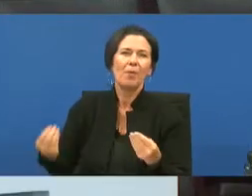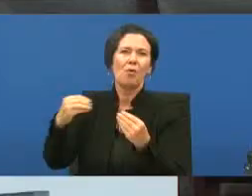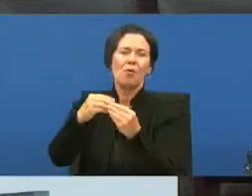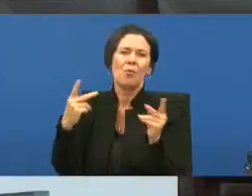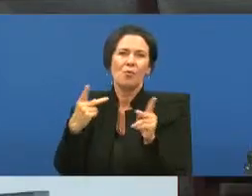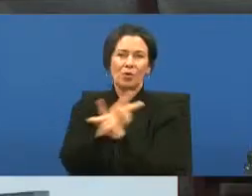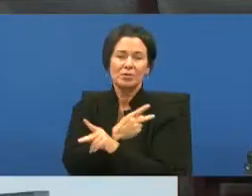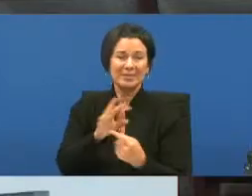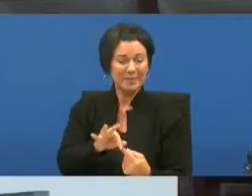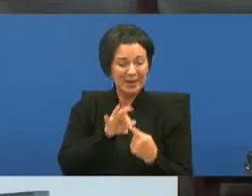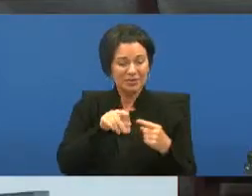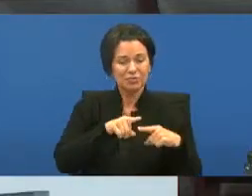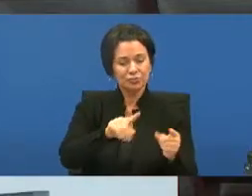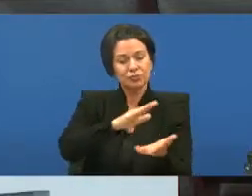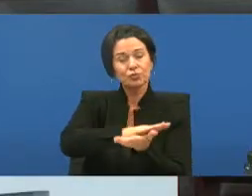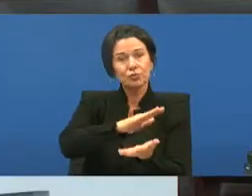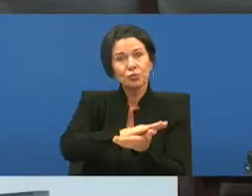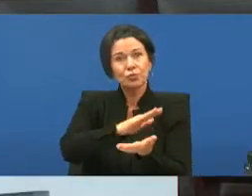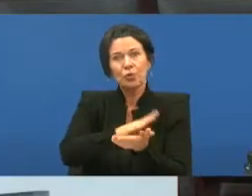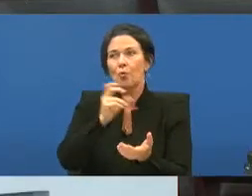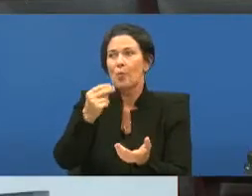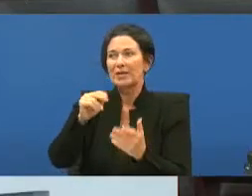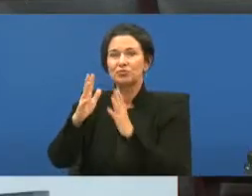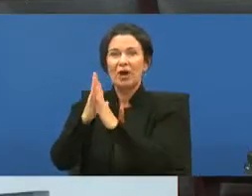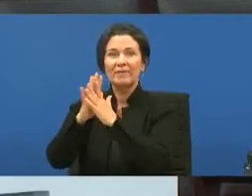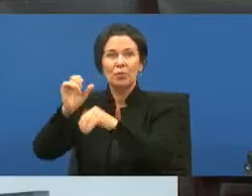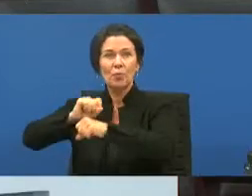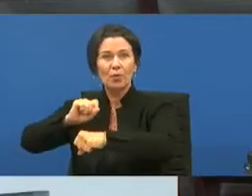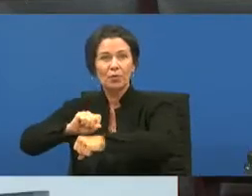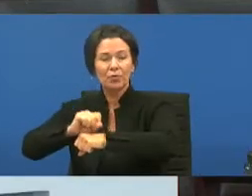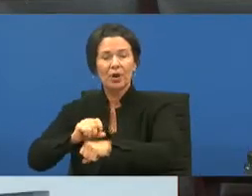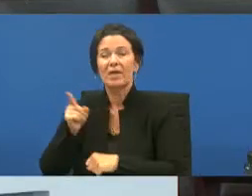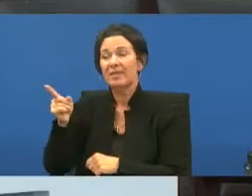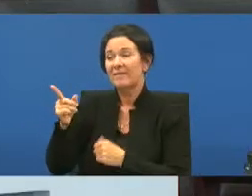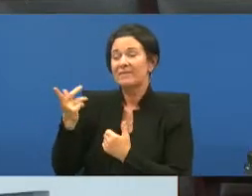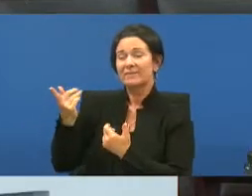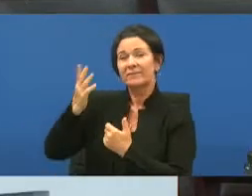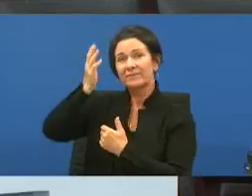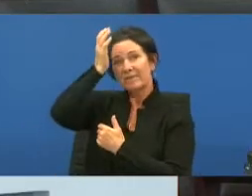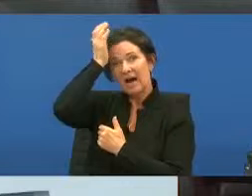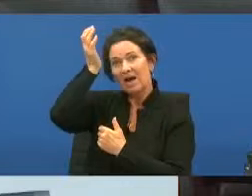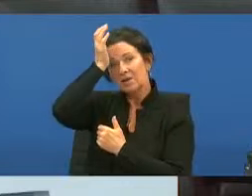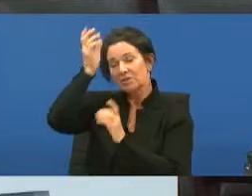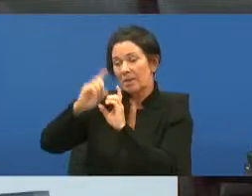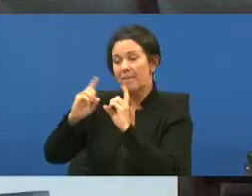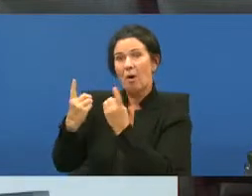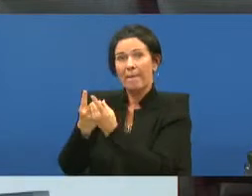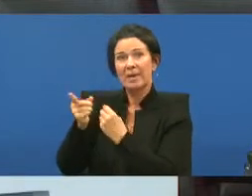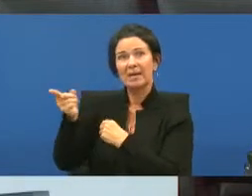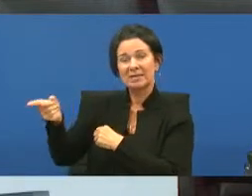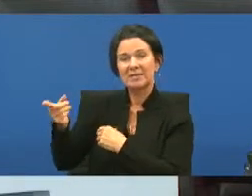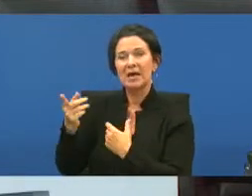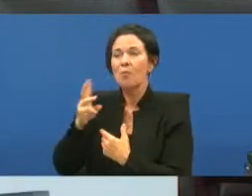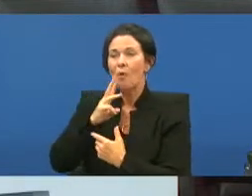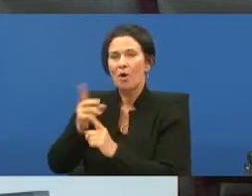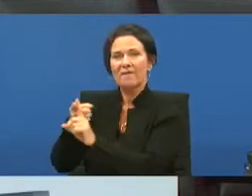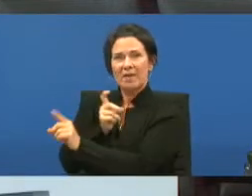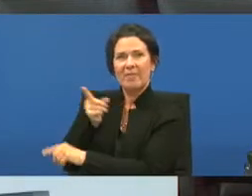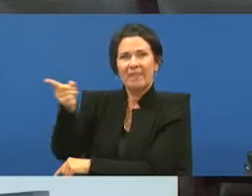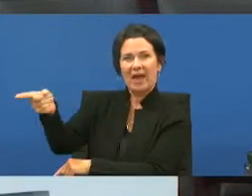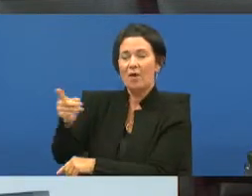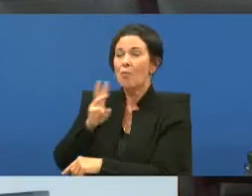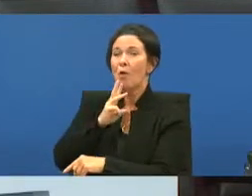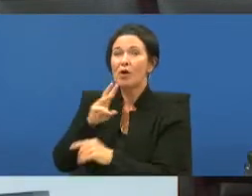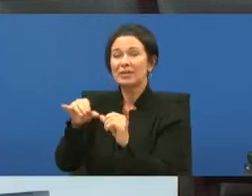hour and rush hour. The infrastructure. Our fire protection comes from a volunteer fire department. Our water and sewer systems are